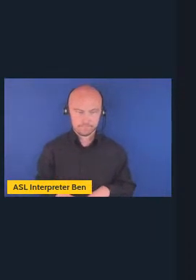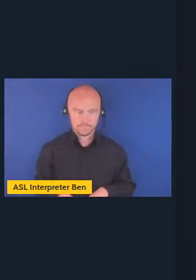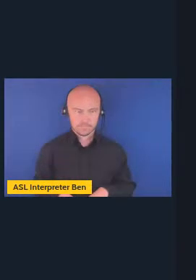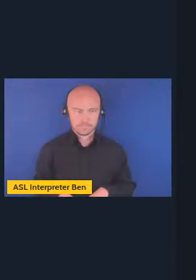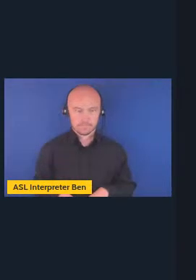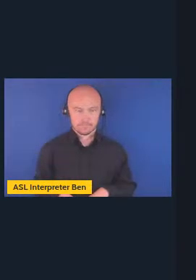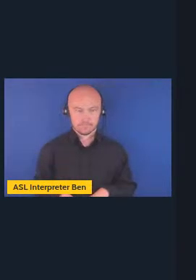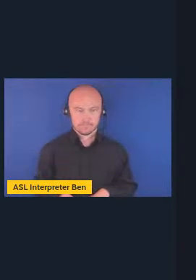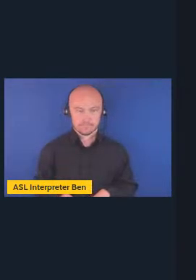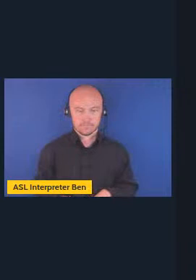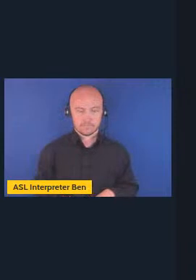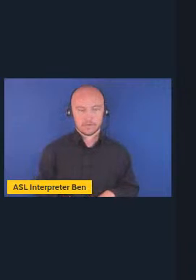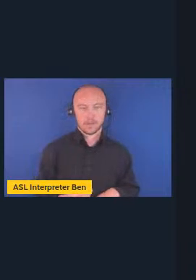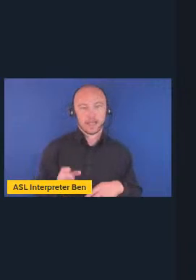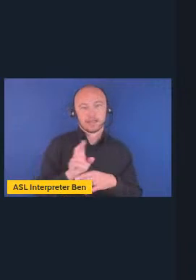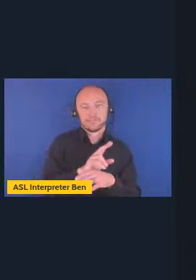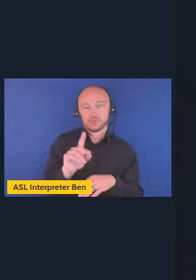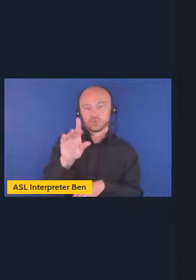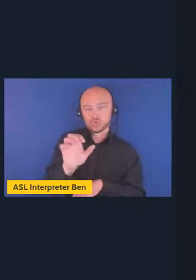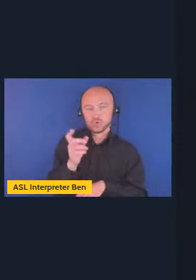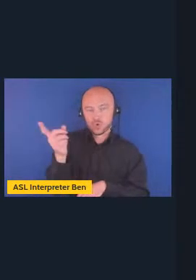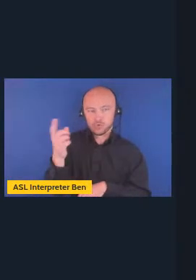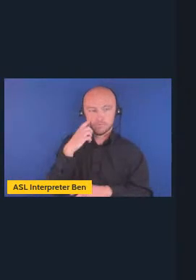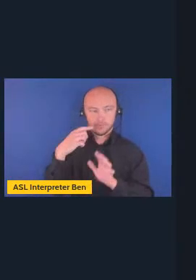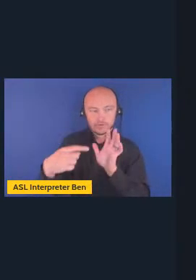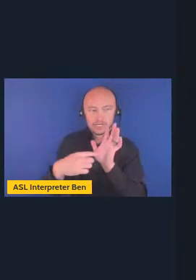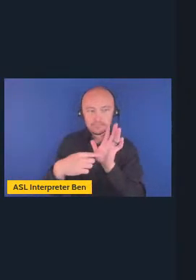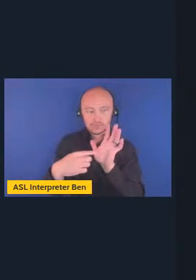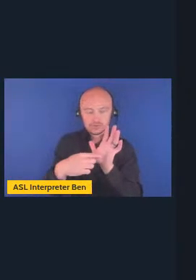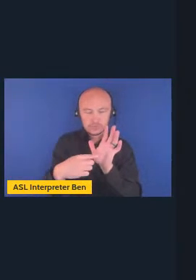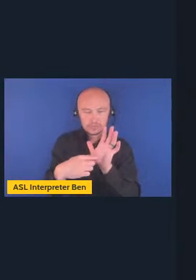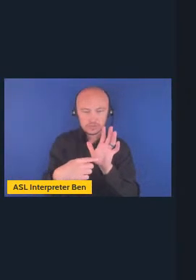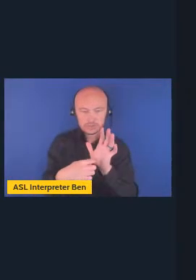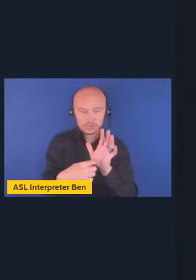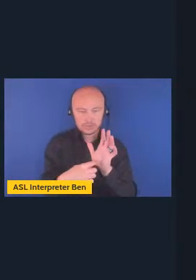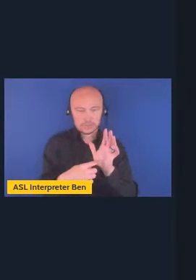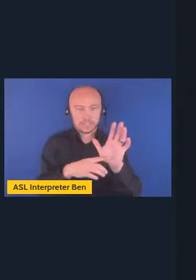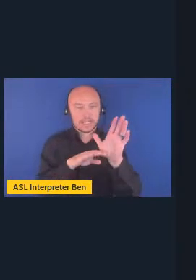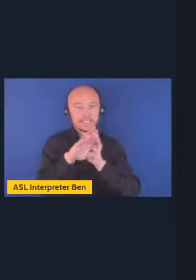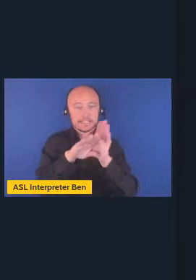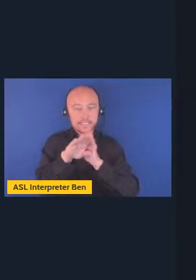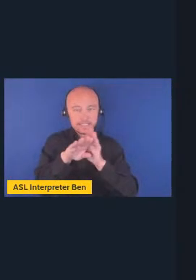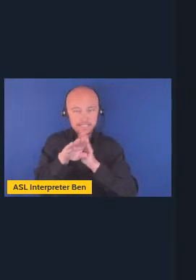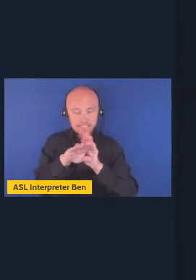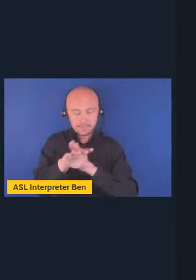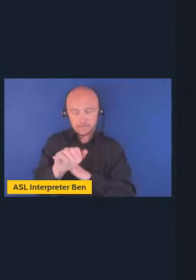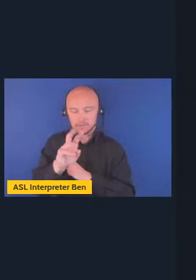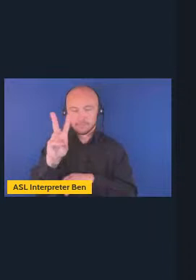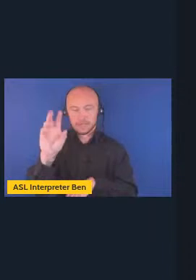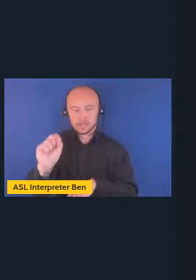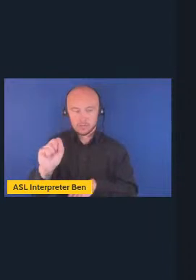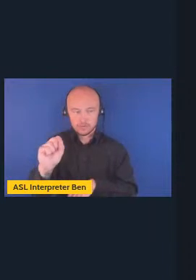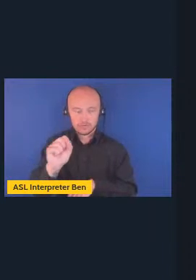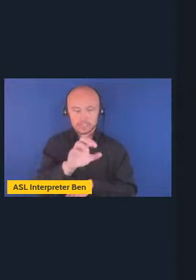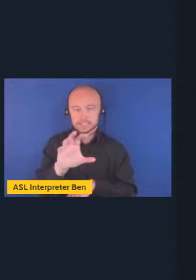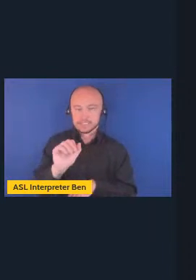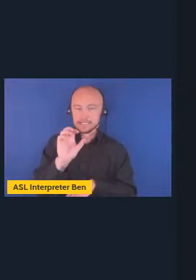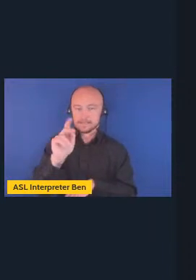Visual Studio Code for our demo, and code was developed using AWS CDK